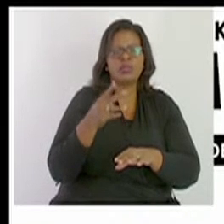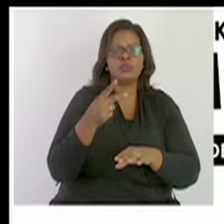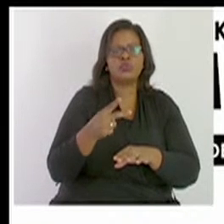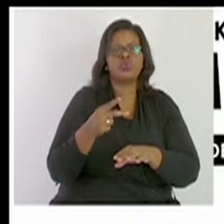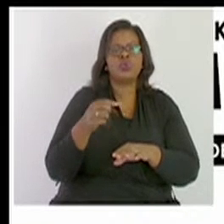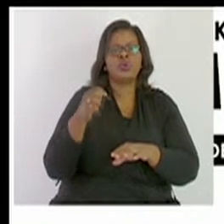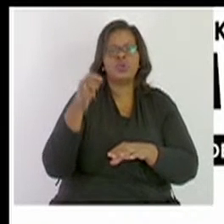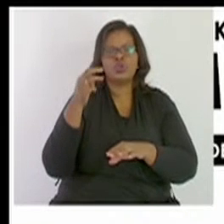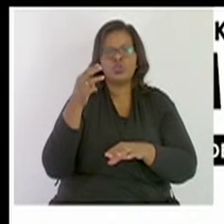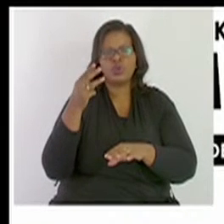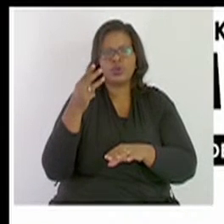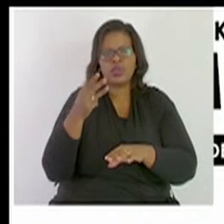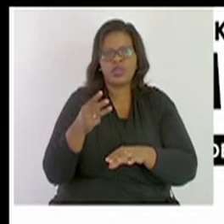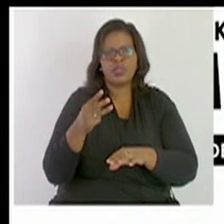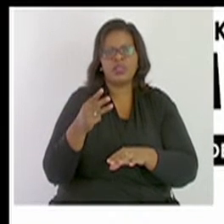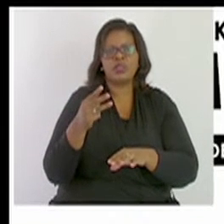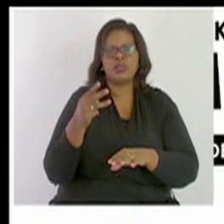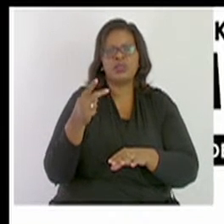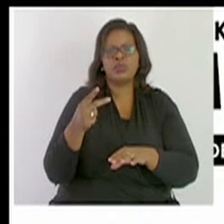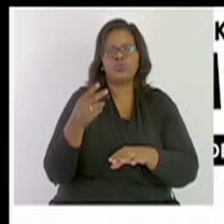5,688,